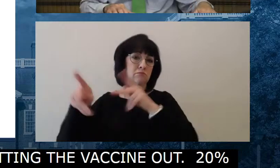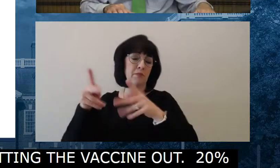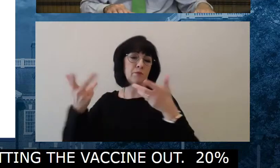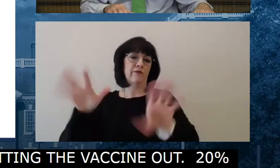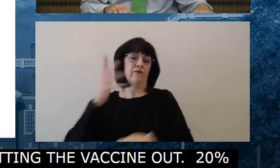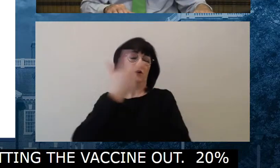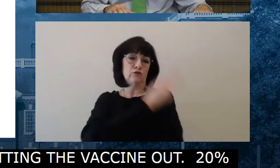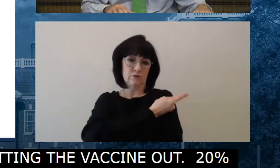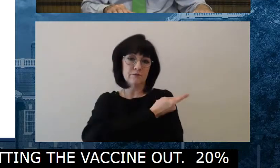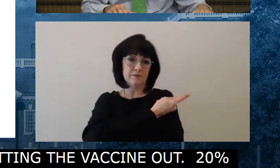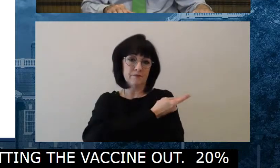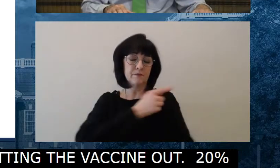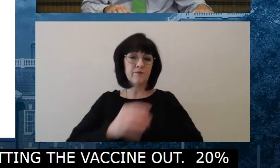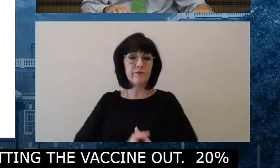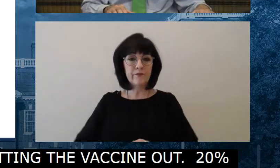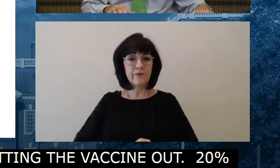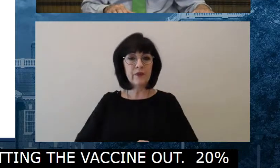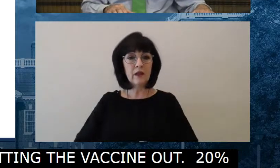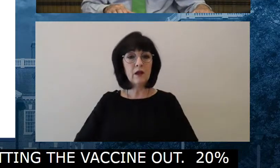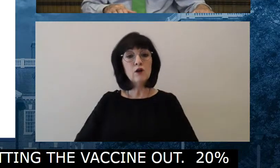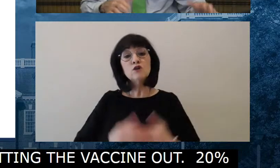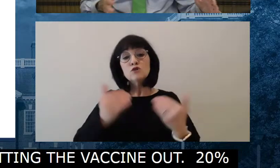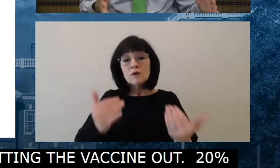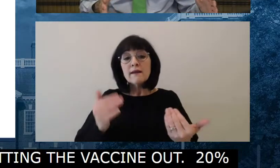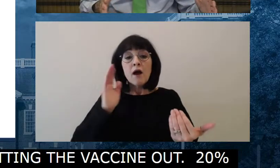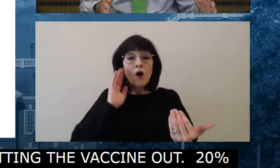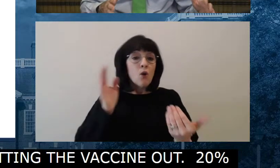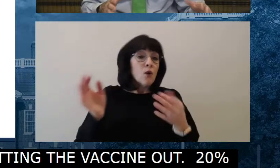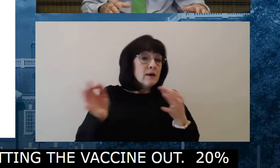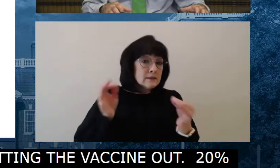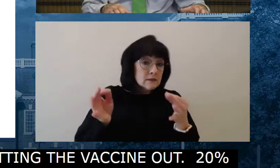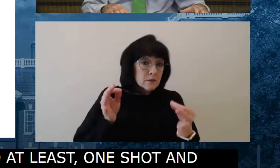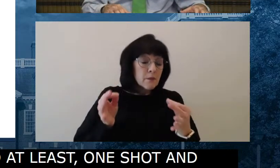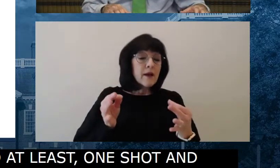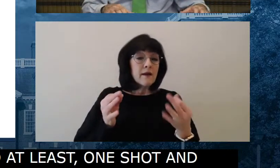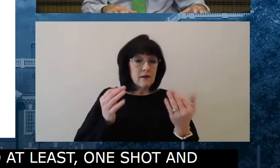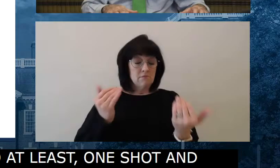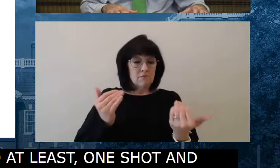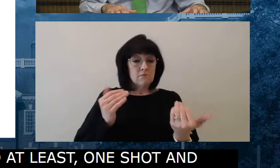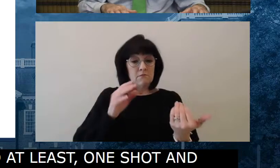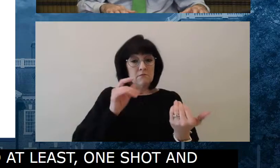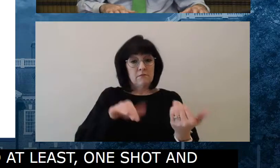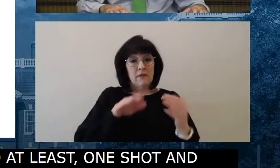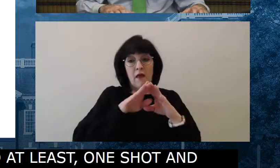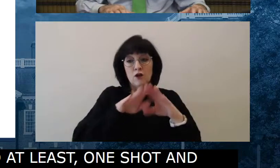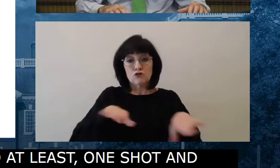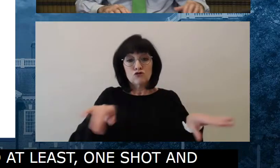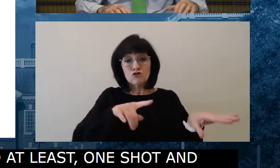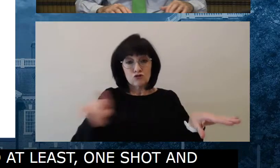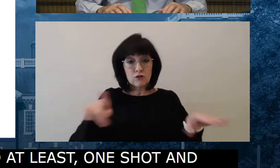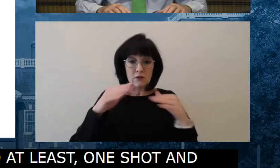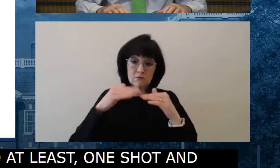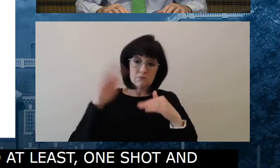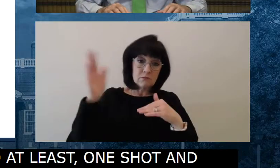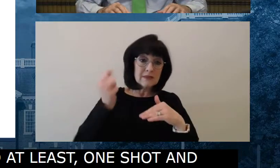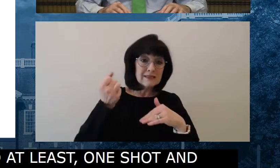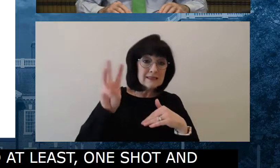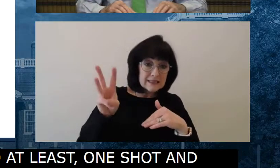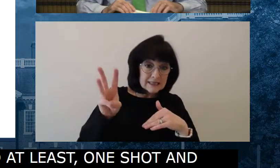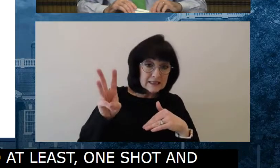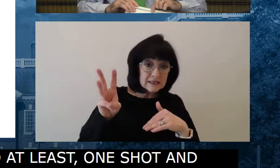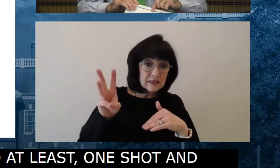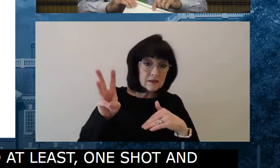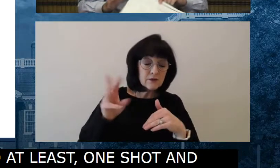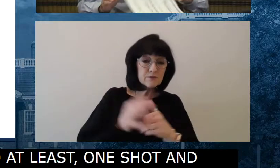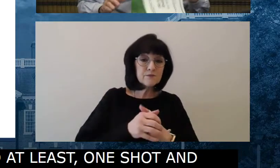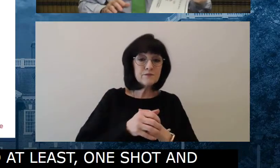children under the age of 16 who aren't eligible to be vaccinated, at least 1 in 5 Delawareans, of course,